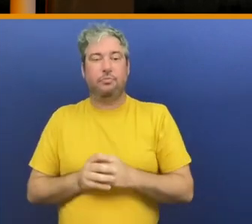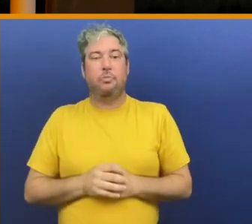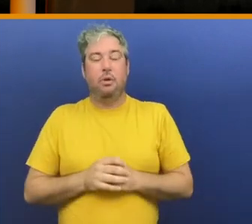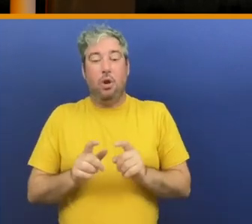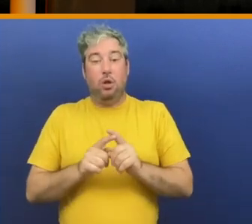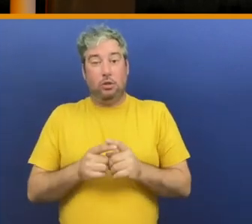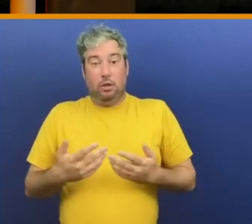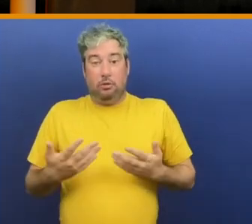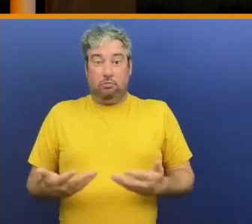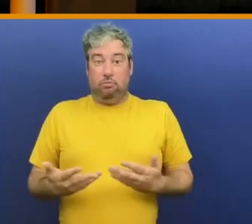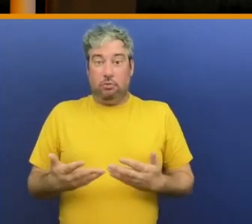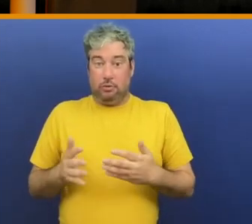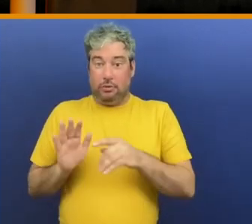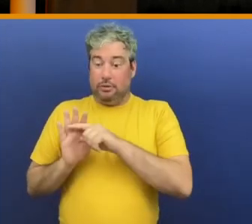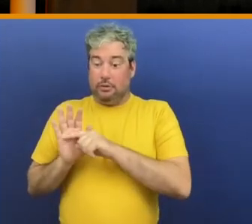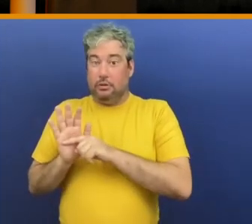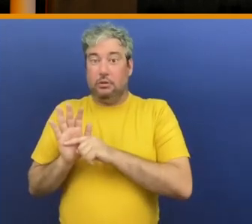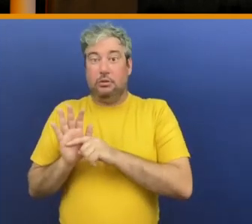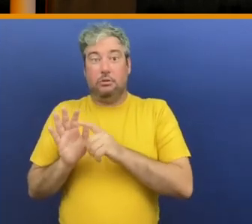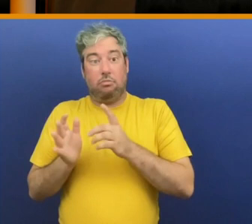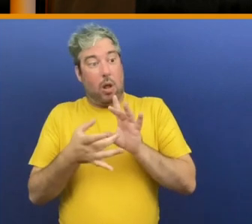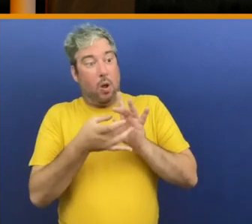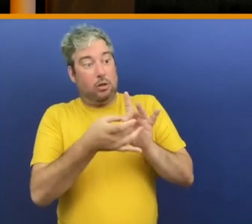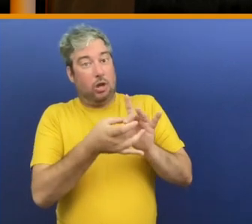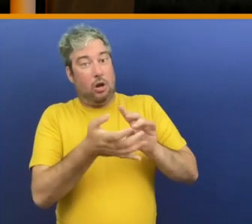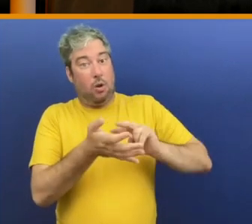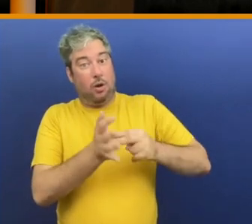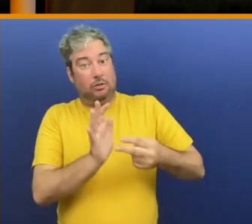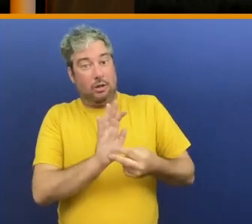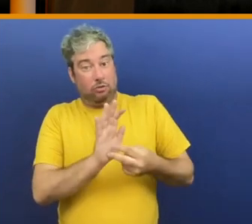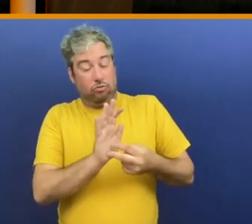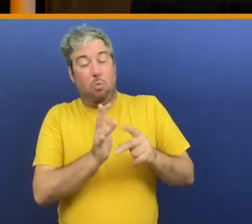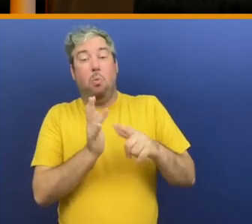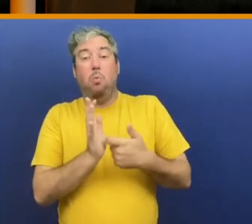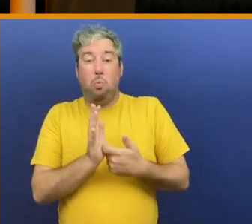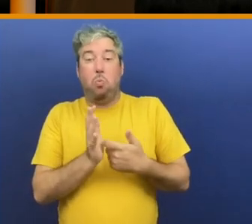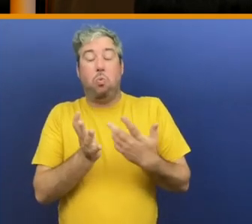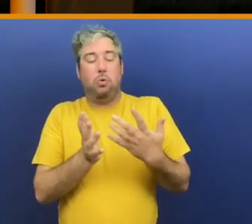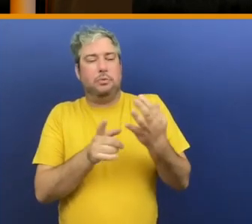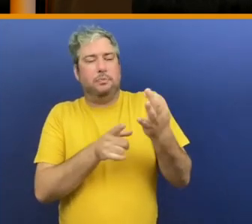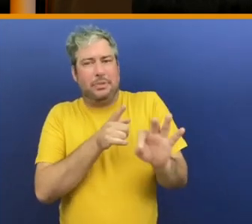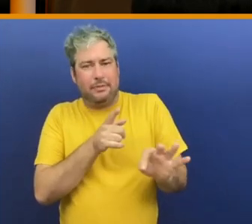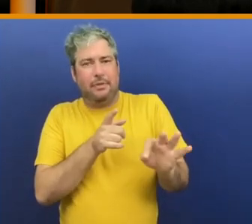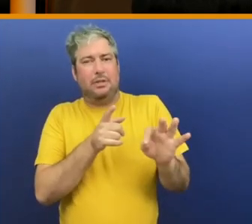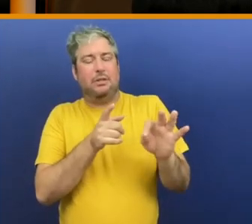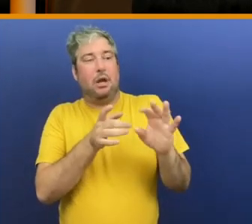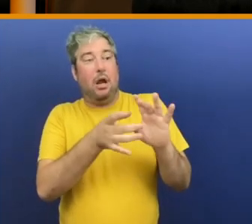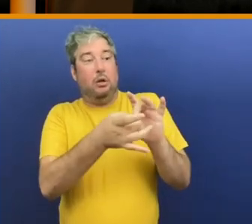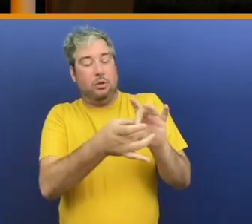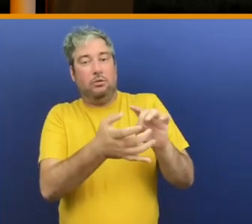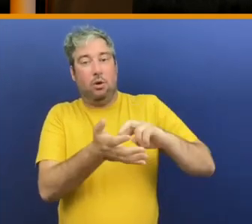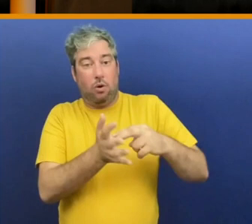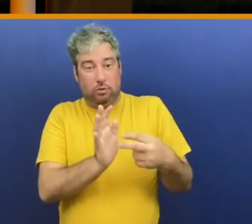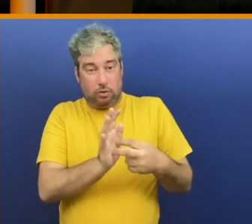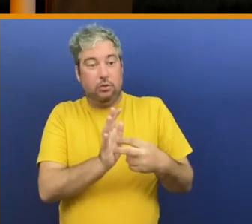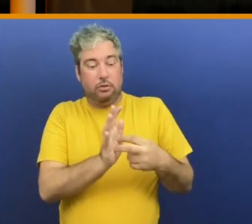a specified associated organisation to be discontinued. To institute a